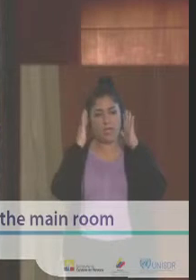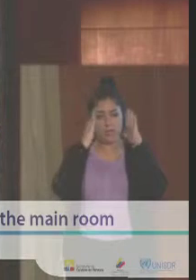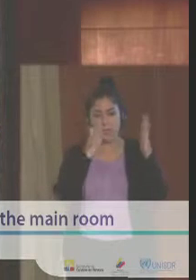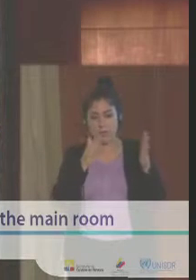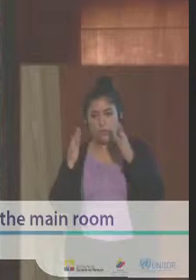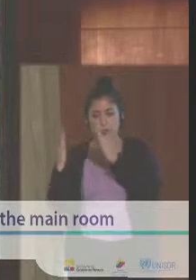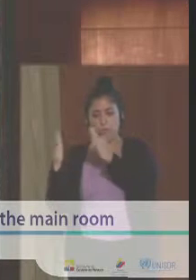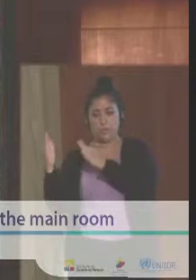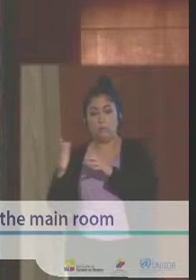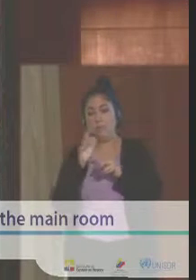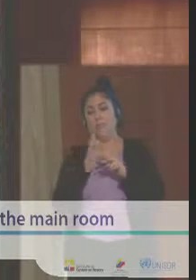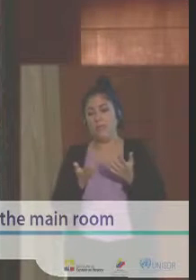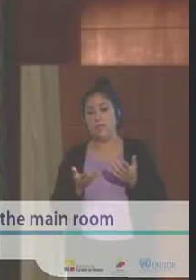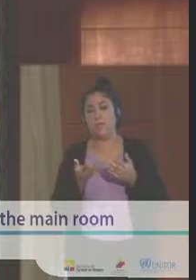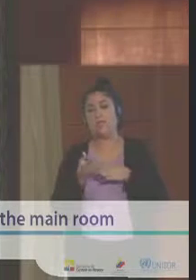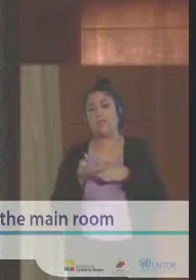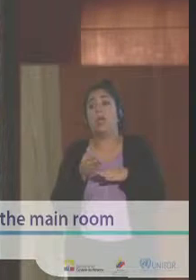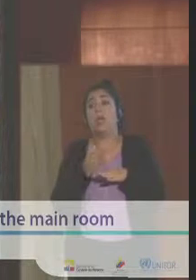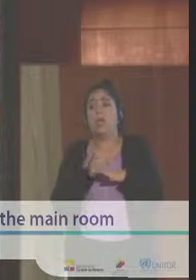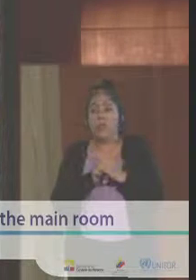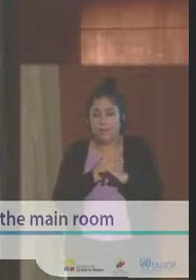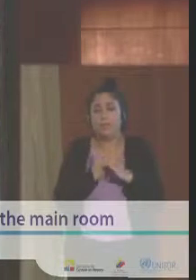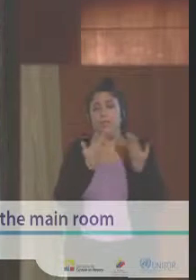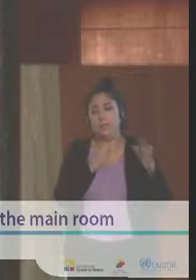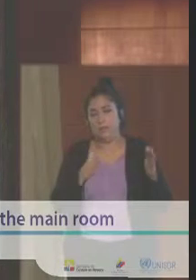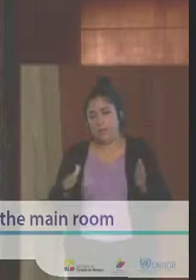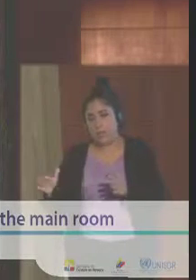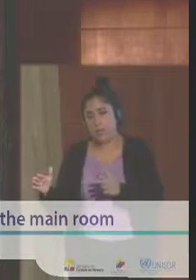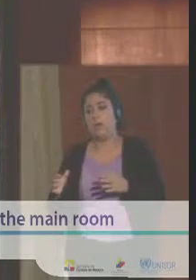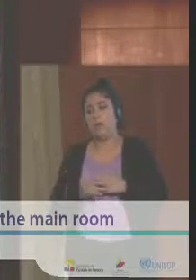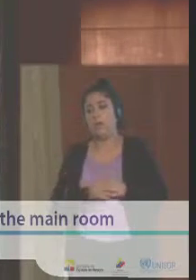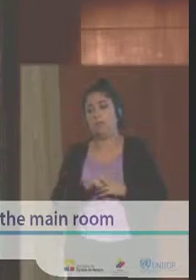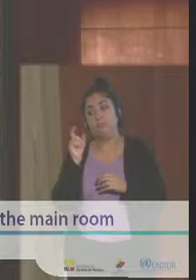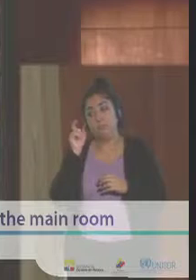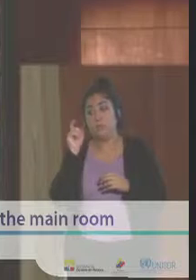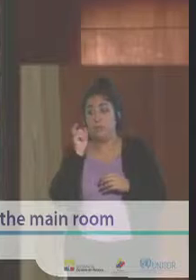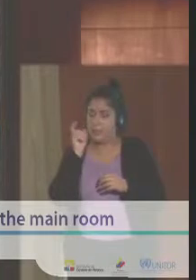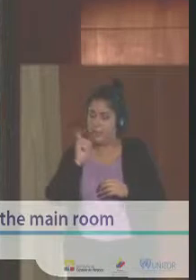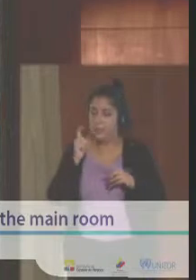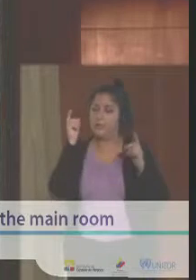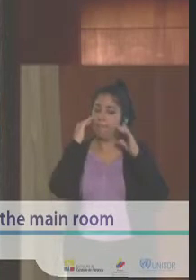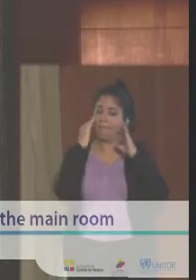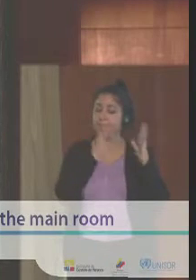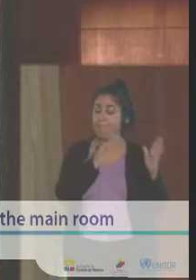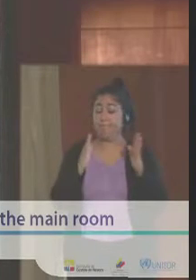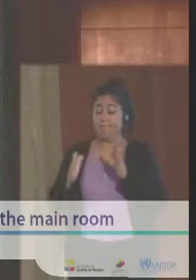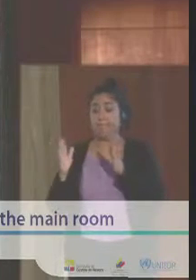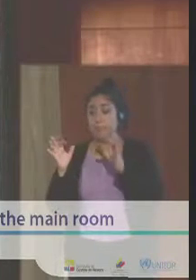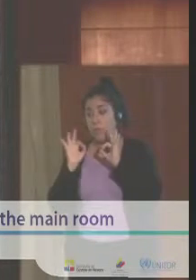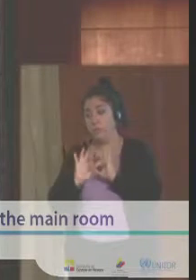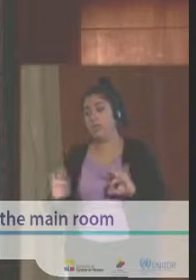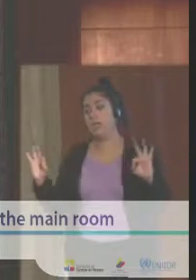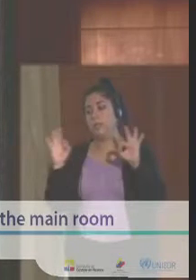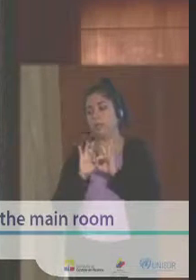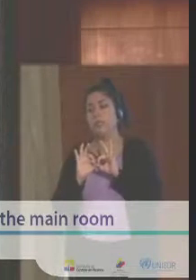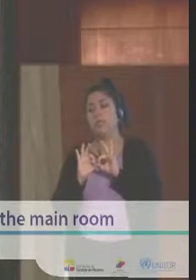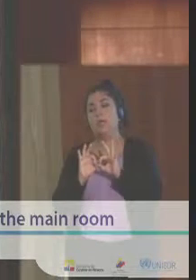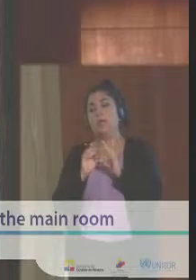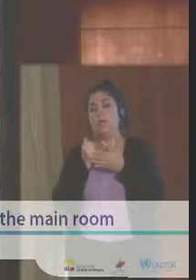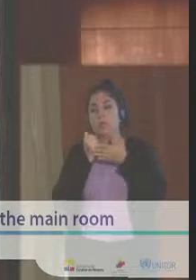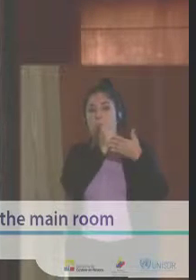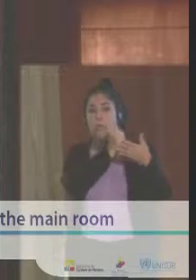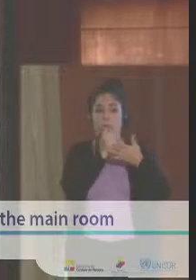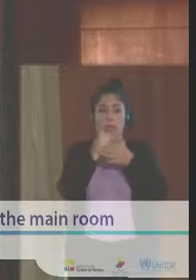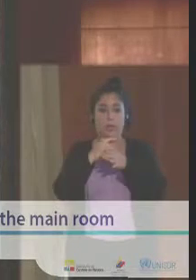This was fundamentally the reason why we started working on disaster risk management within the context of climate change. And